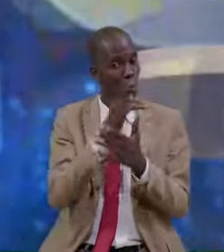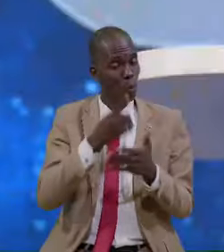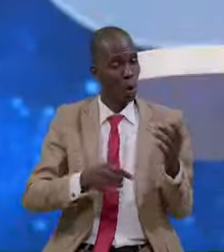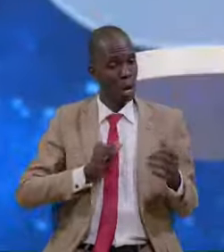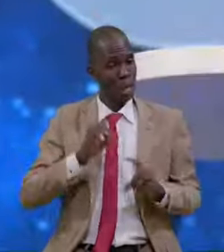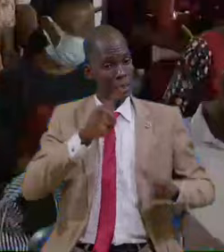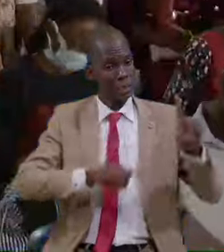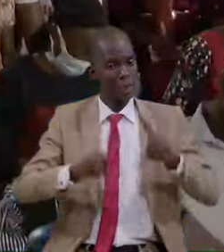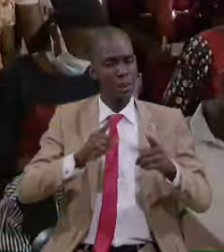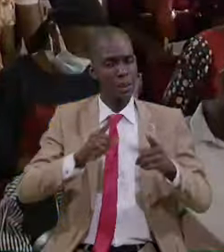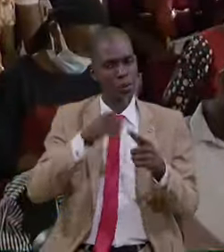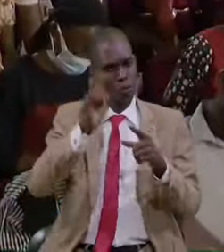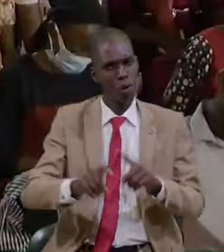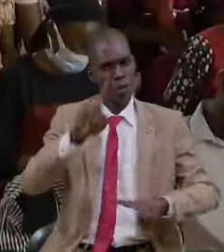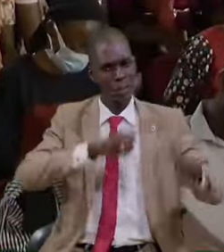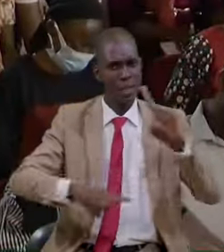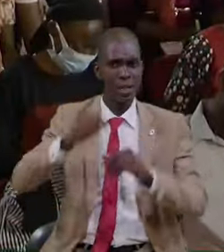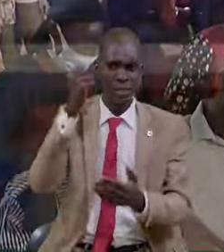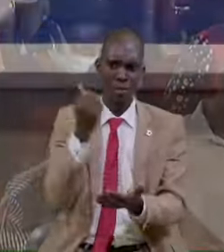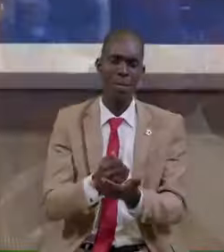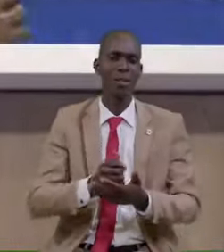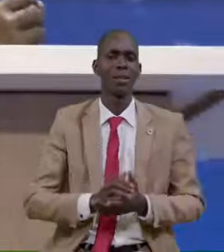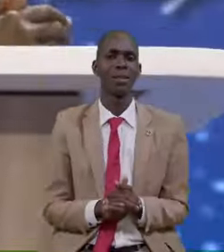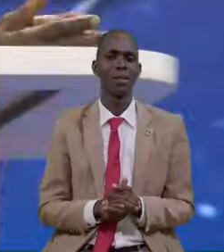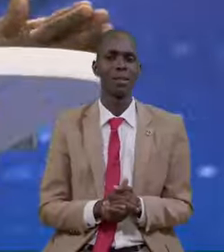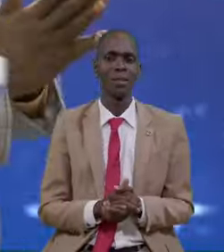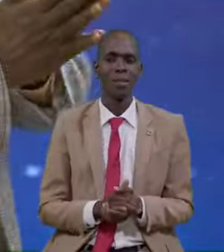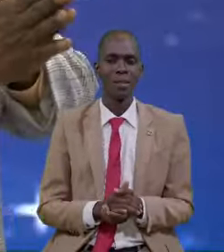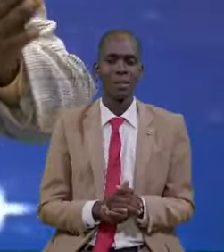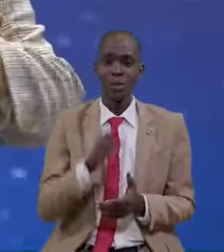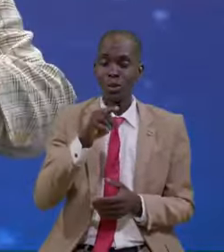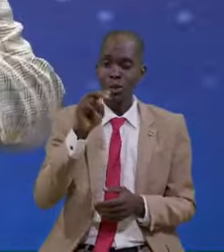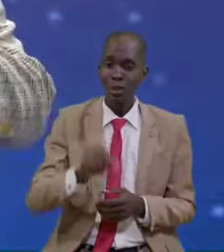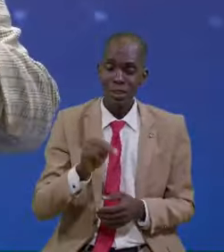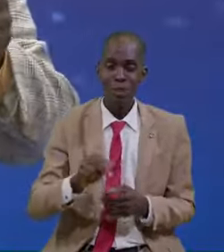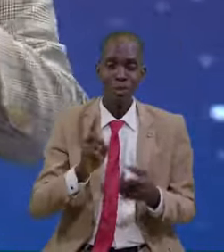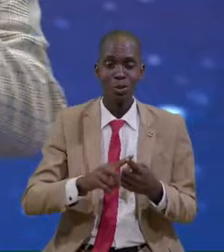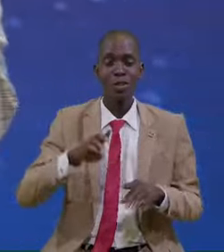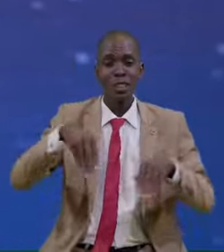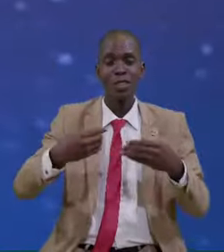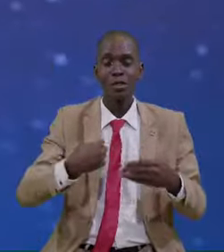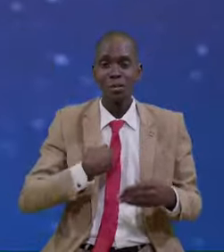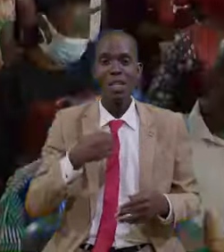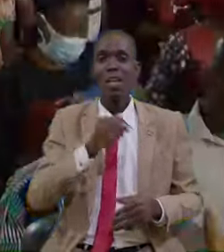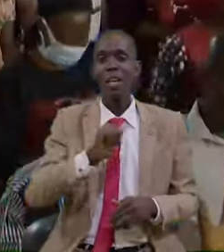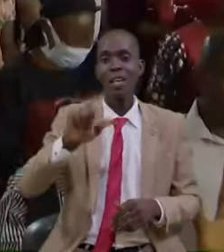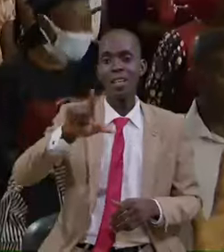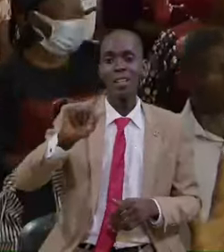amen. You know, and you need to say in Lagos, amen.